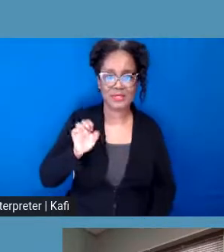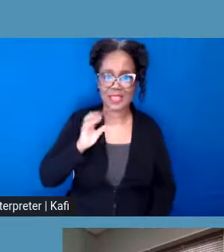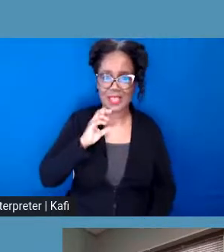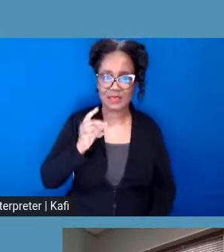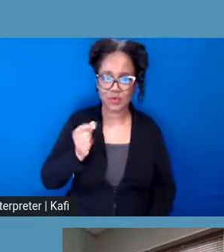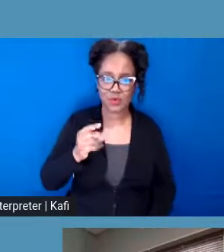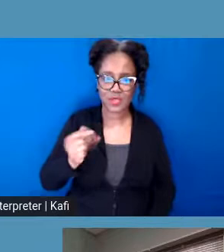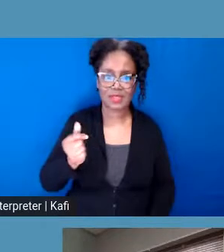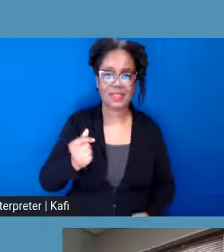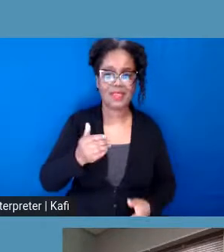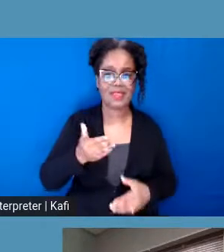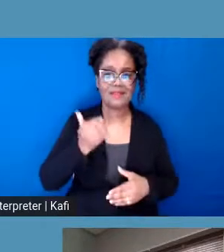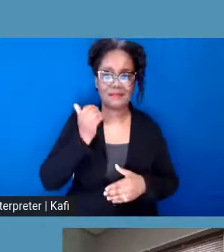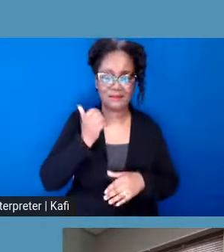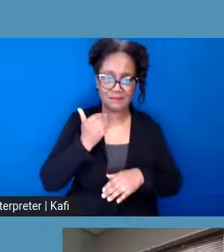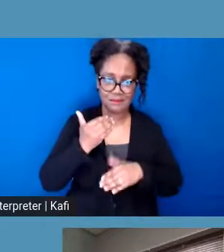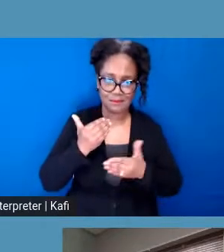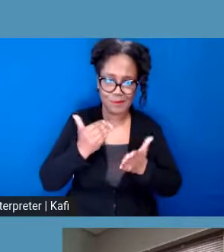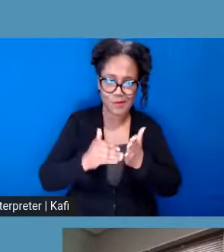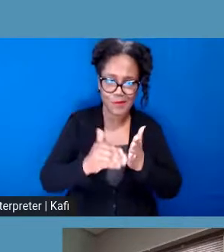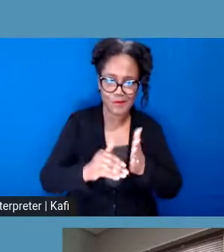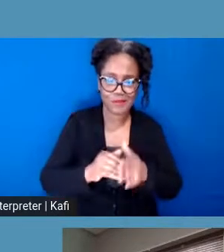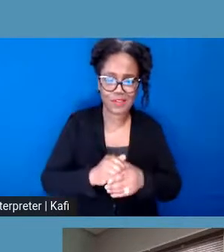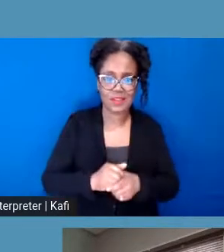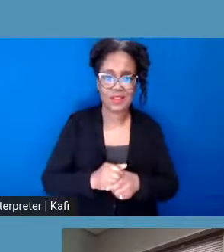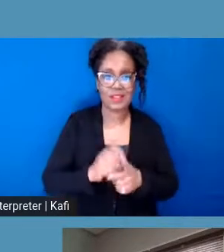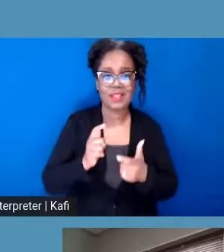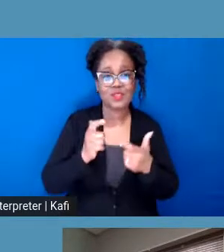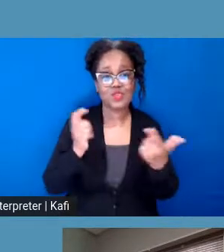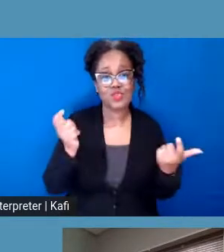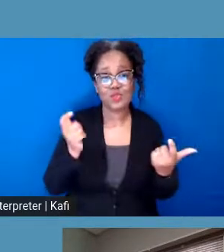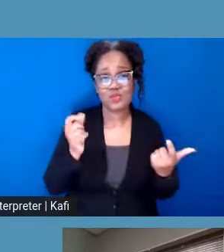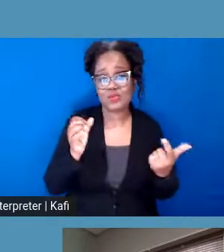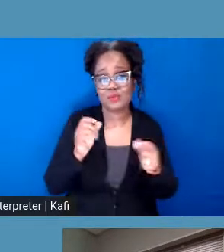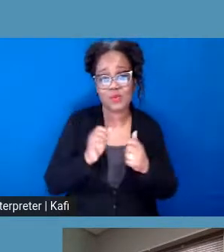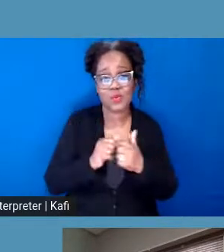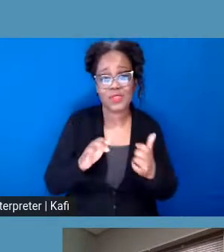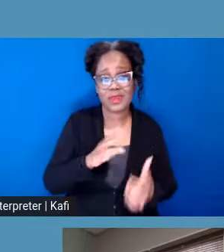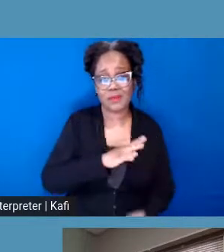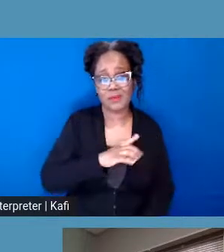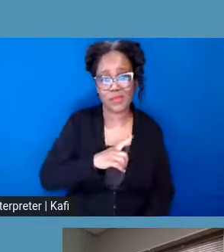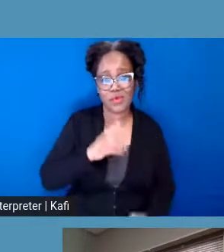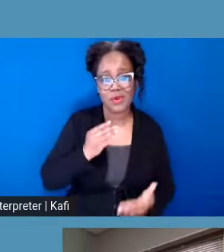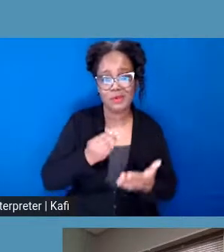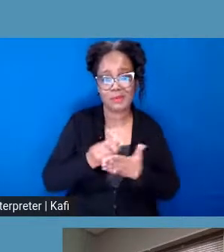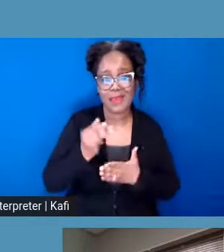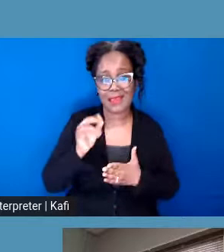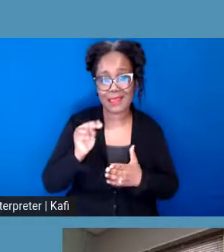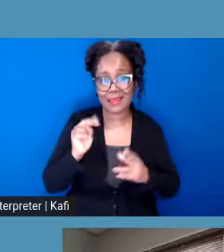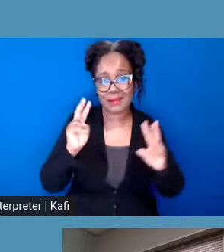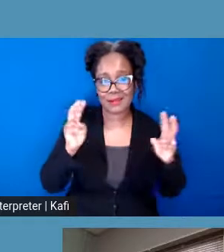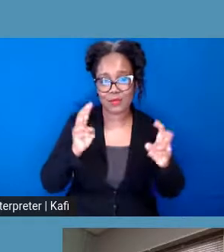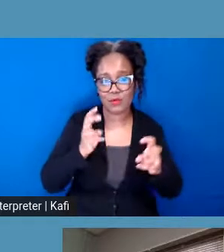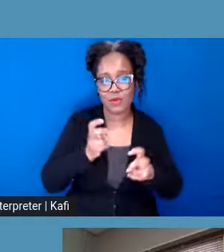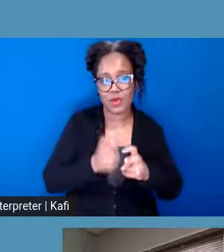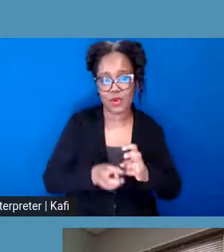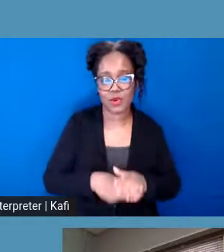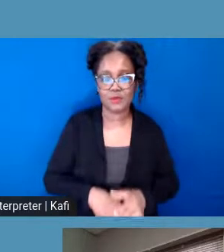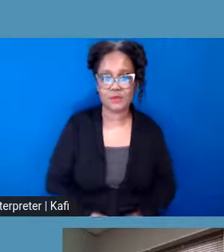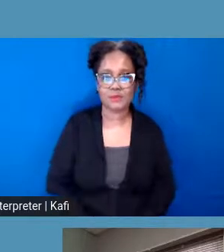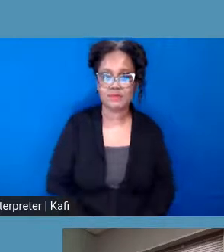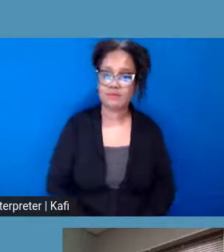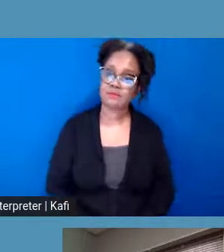something, that is a big cost sometimes. Yeah. I think numbers speak volumes too.